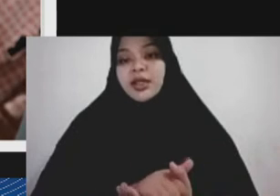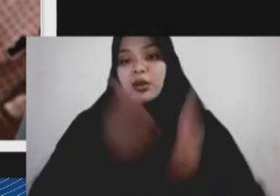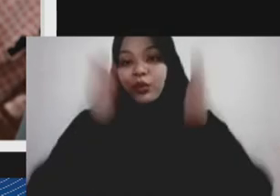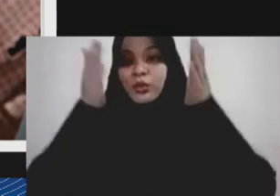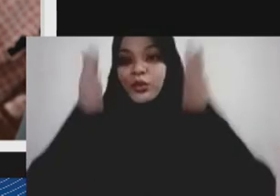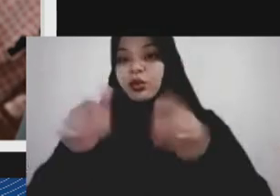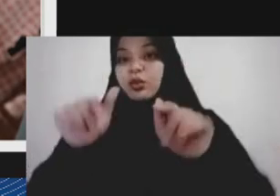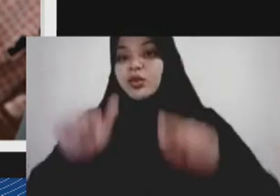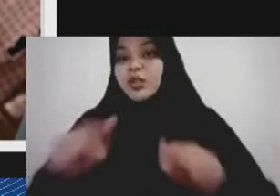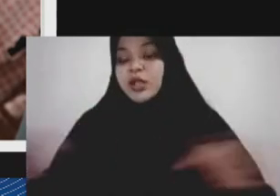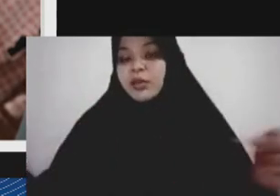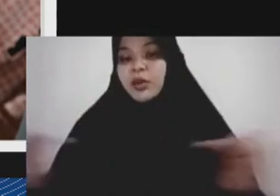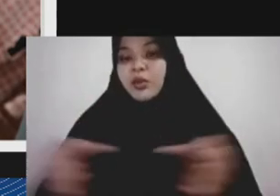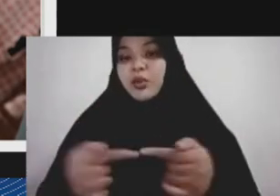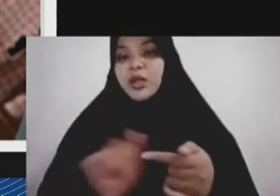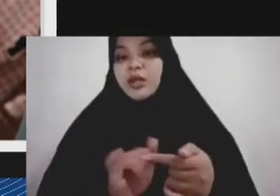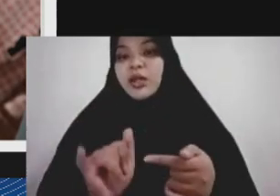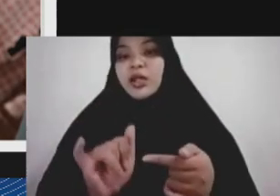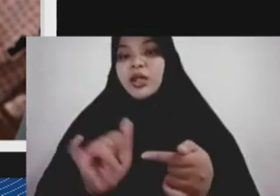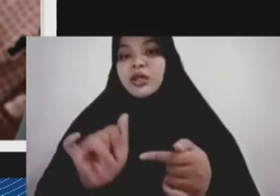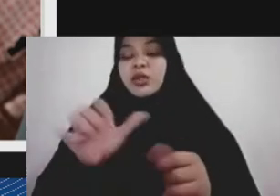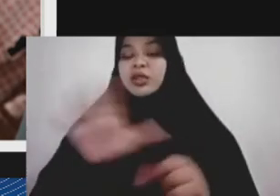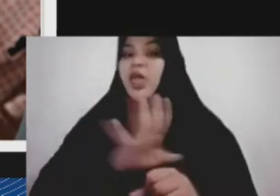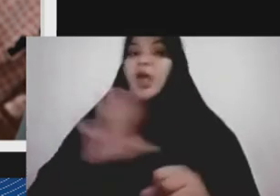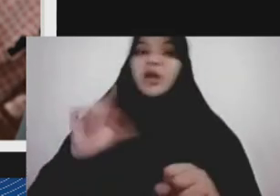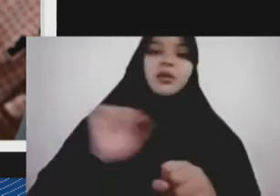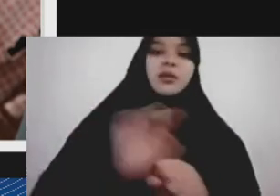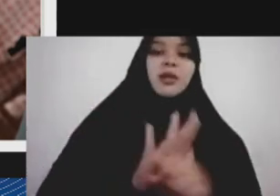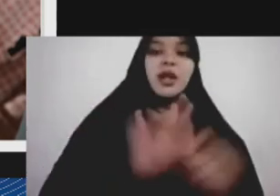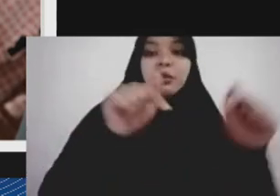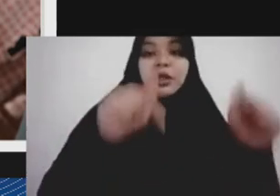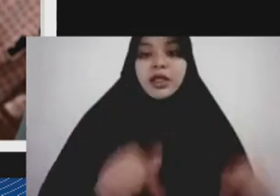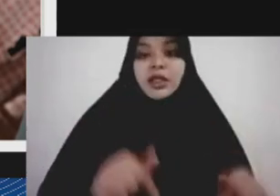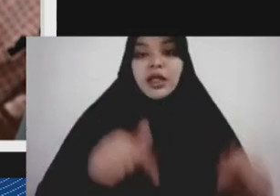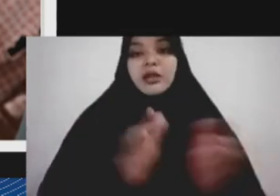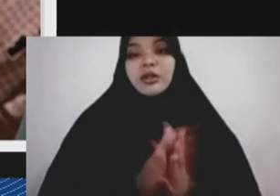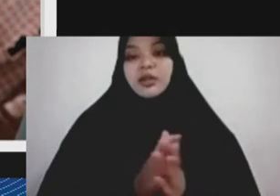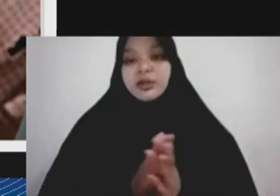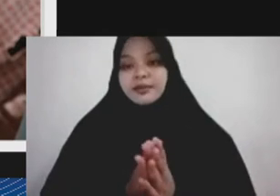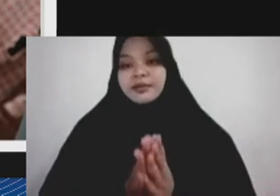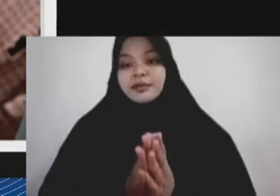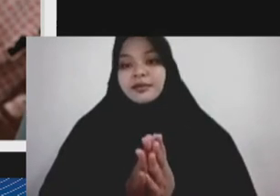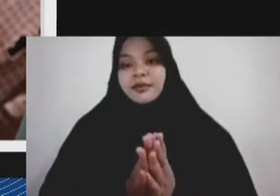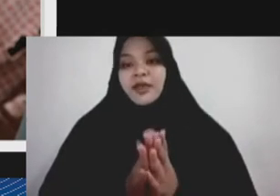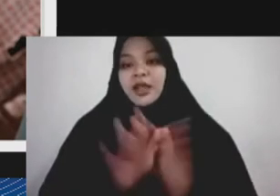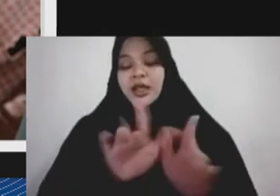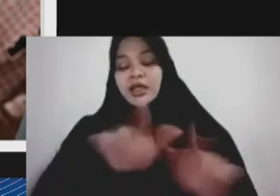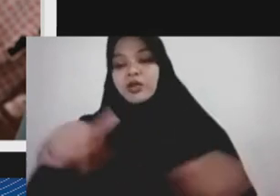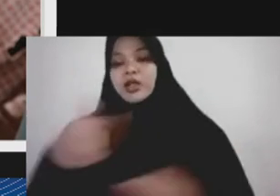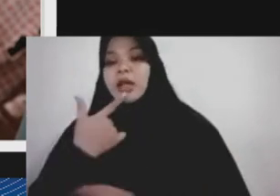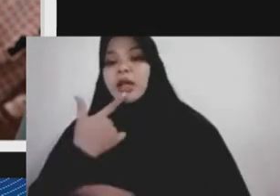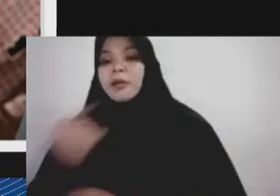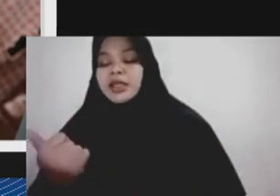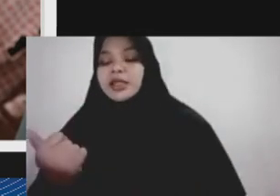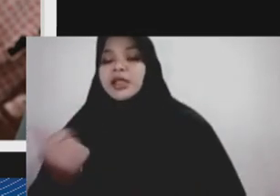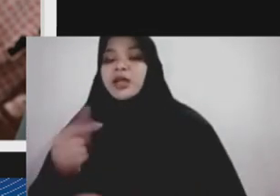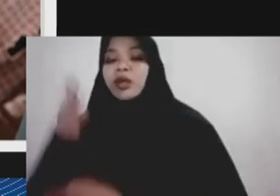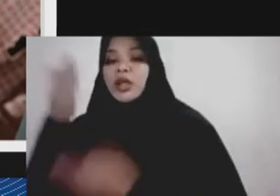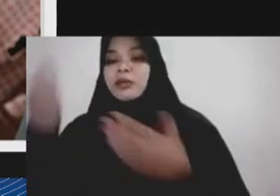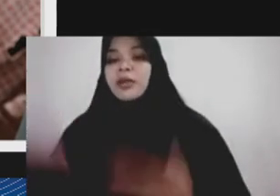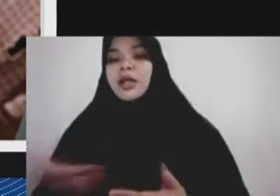relates to this pandemic. It can be withholding very important equipment like